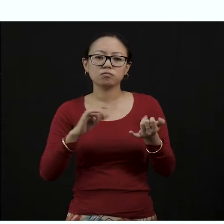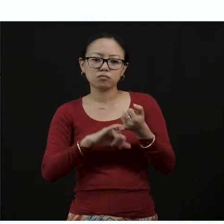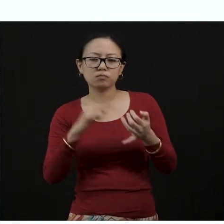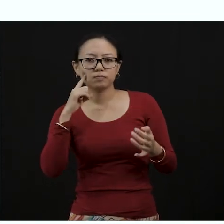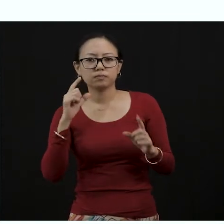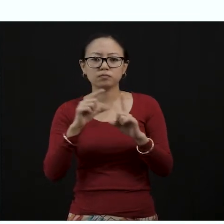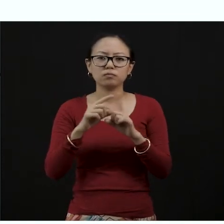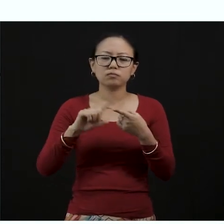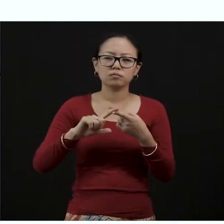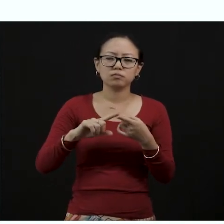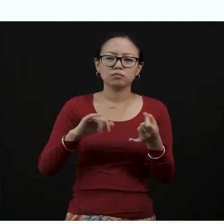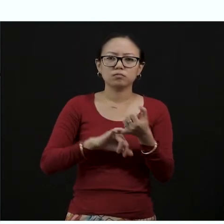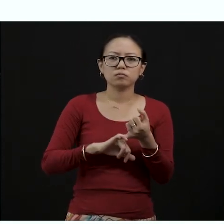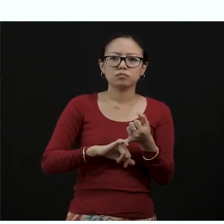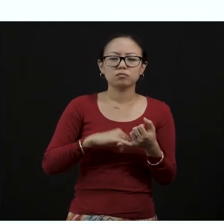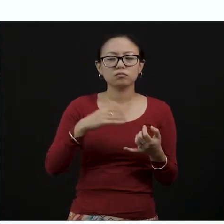vertices.